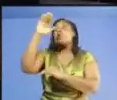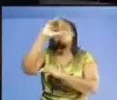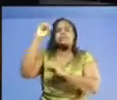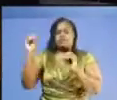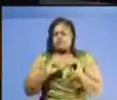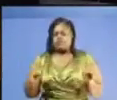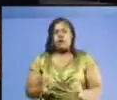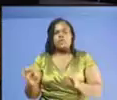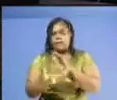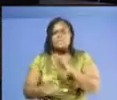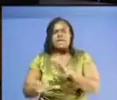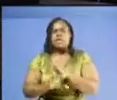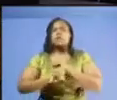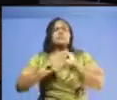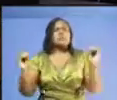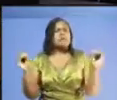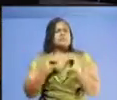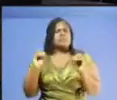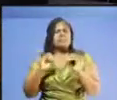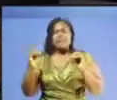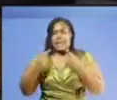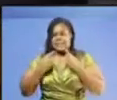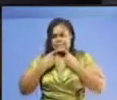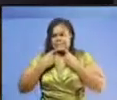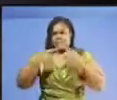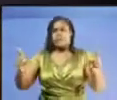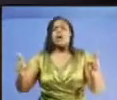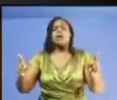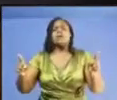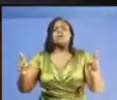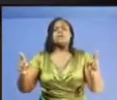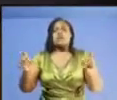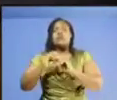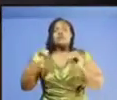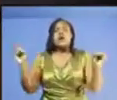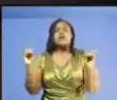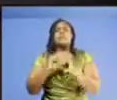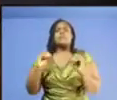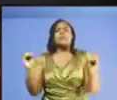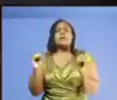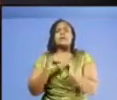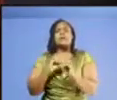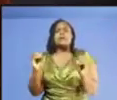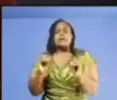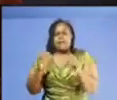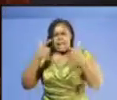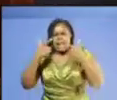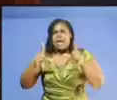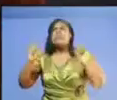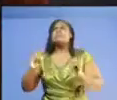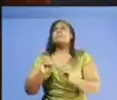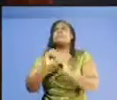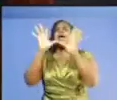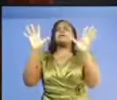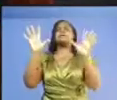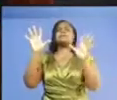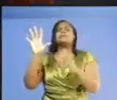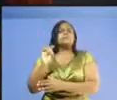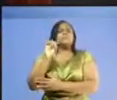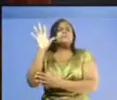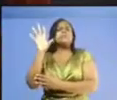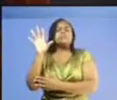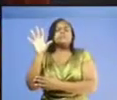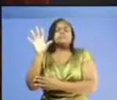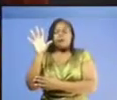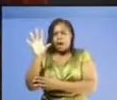and nothing below him, and he spoke to nothing. He said, let there be light. And